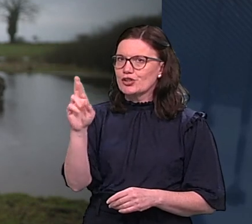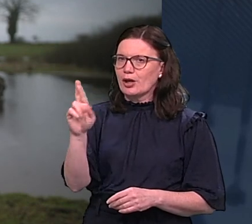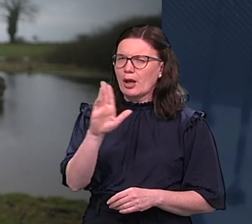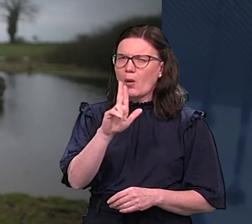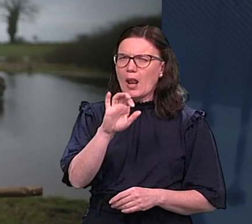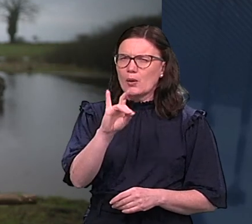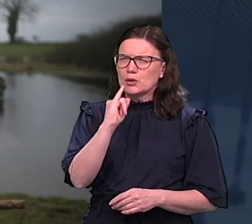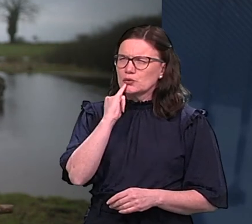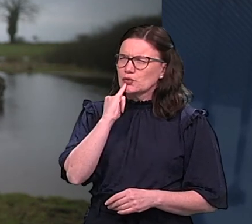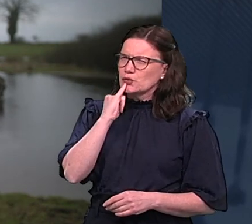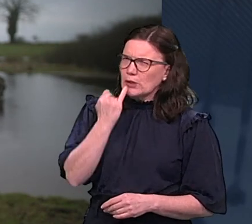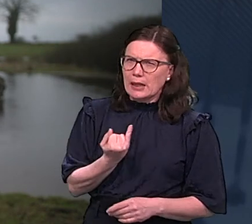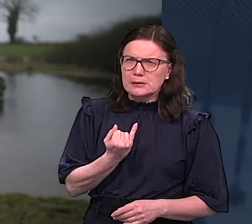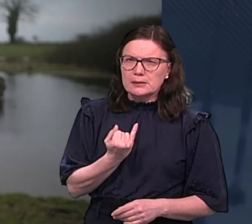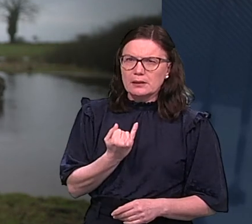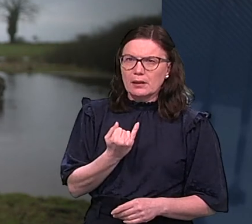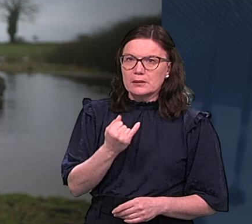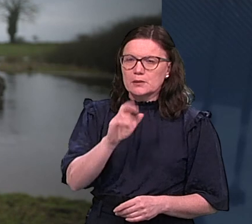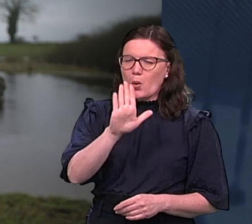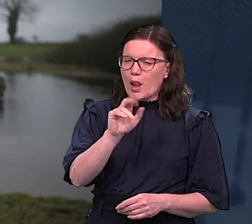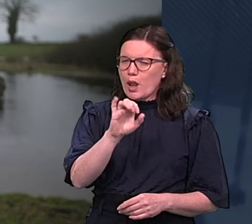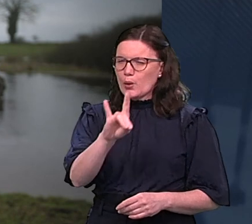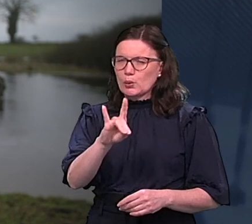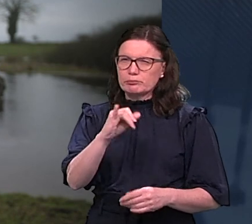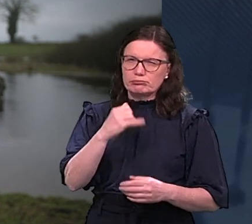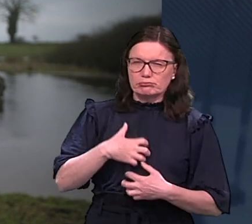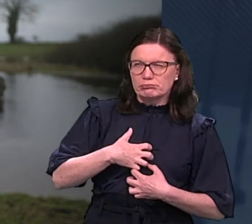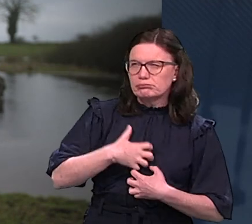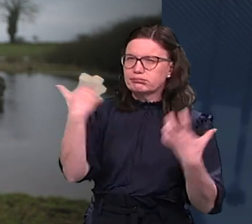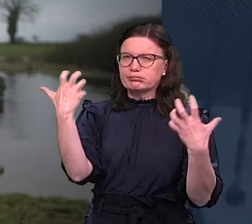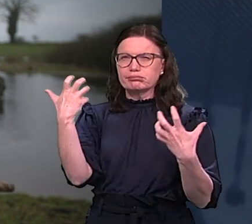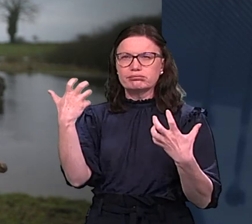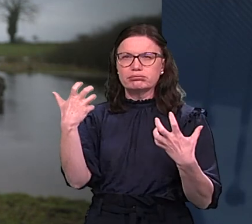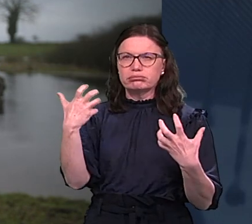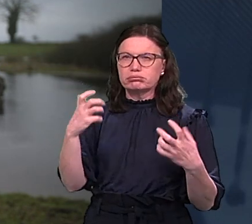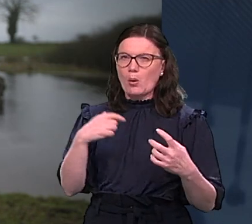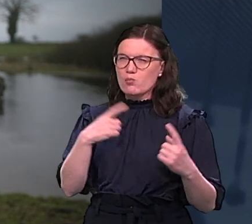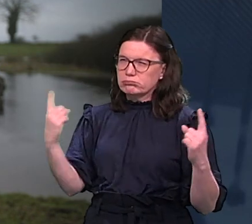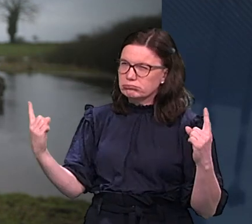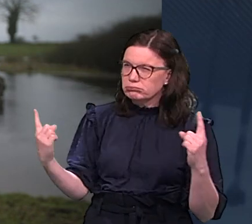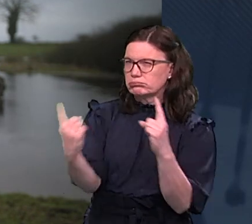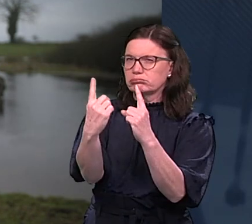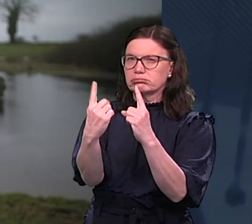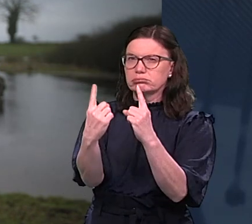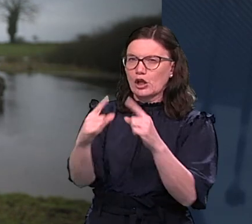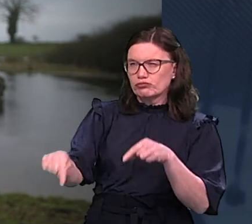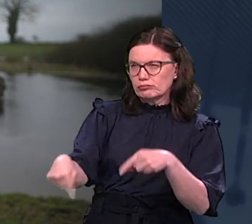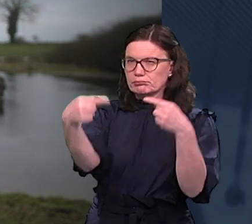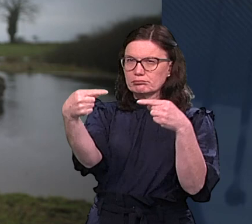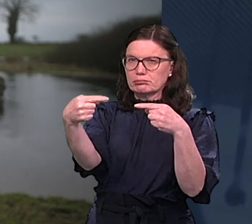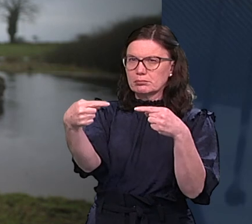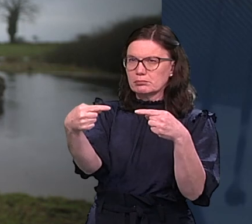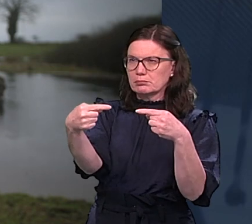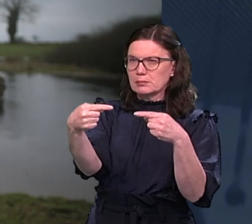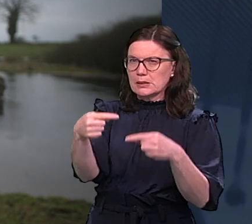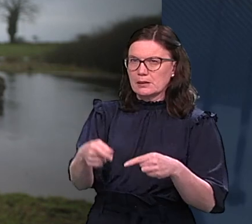terribly jealous of this. So Lu, in a jealous rage, went to Kermit, challenged him and confronted